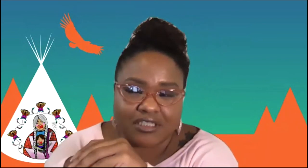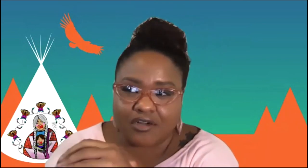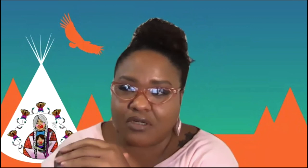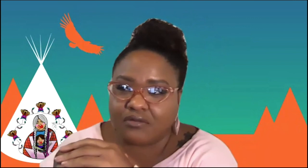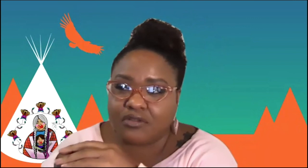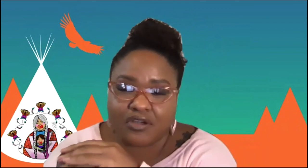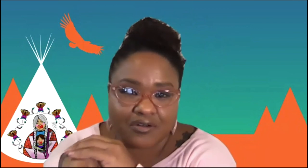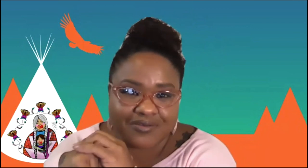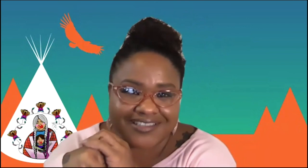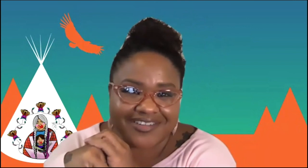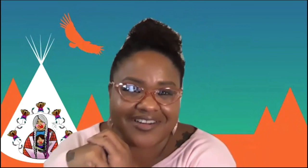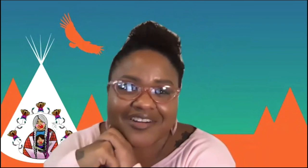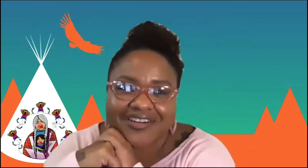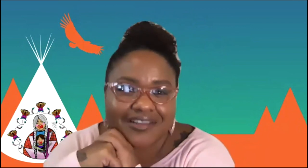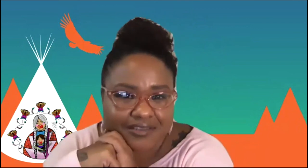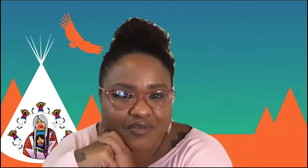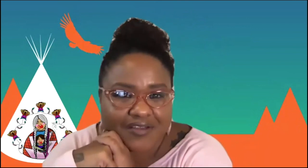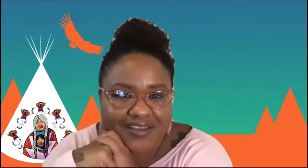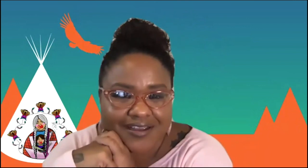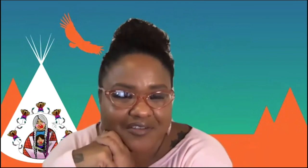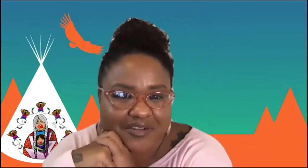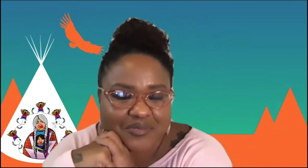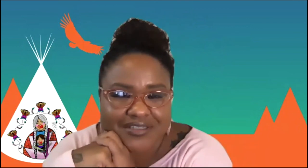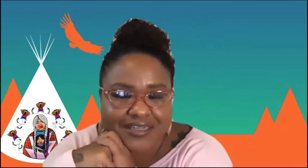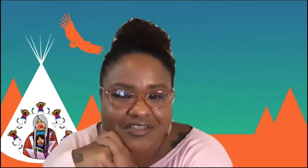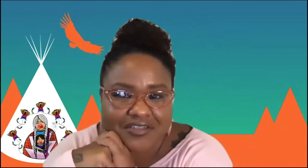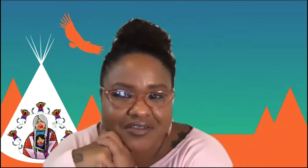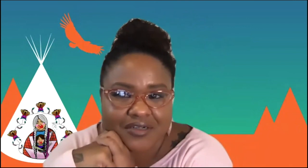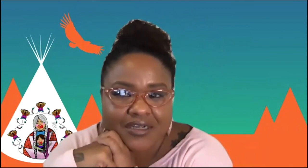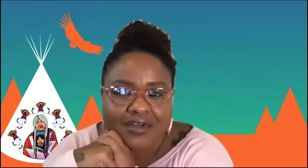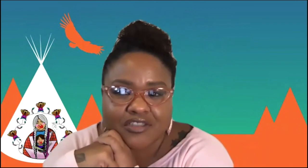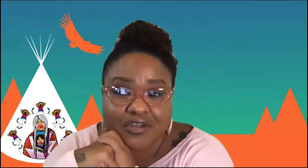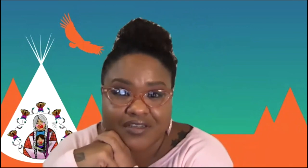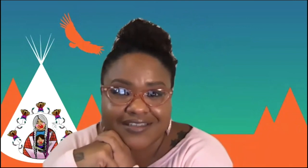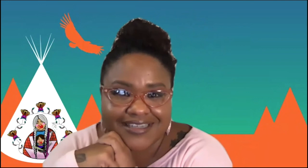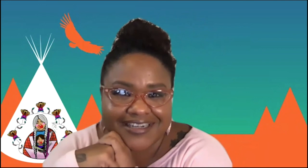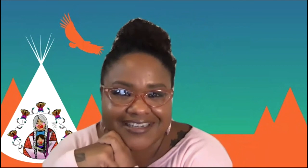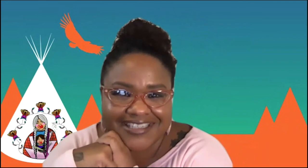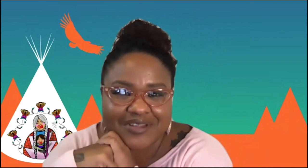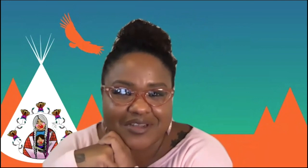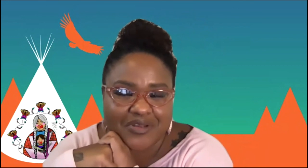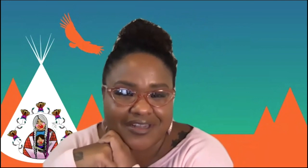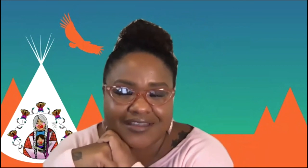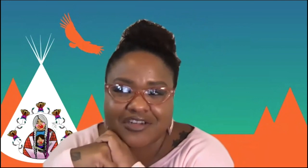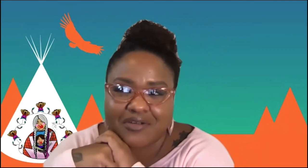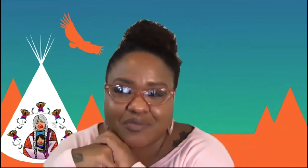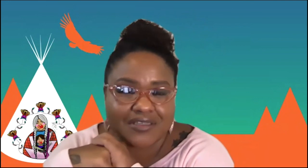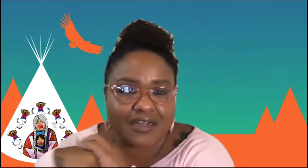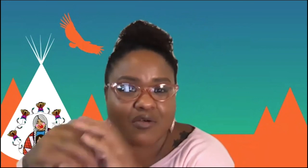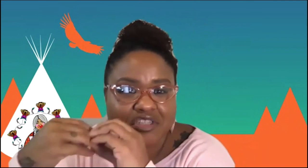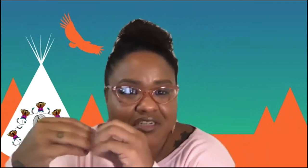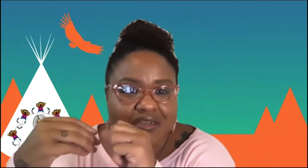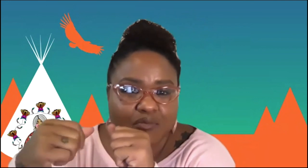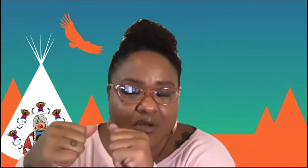EJ Oma Luyo, like during her Collective Thriving conference presentation. So serving the stated needs of the community, that should always be